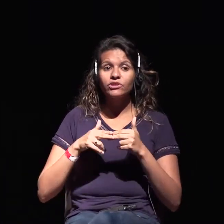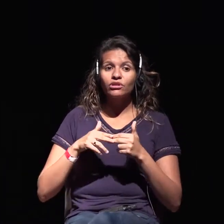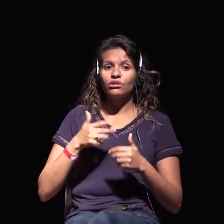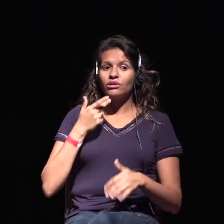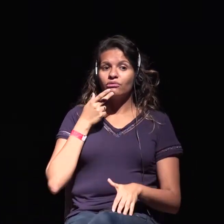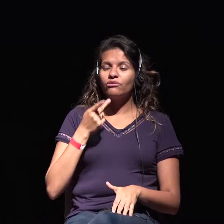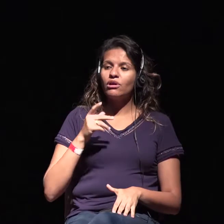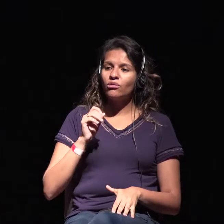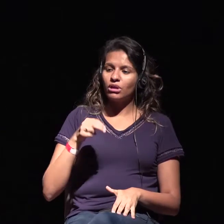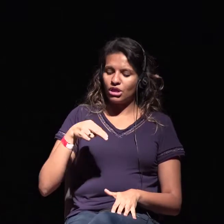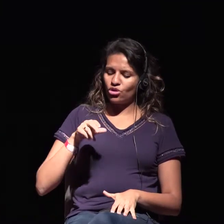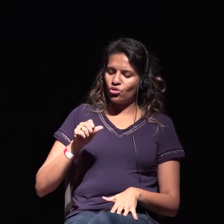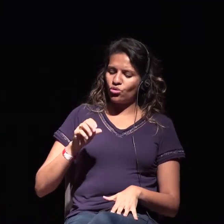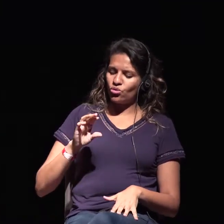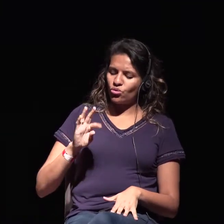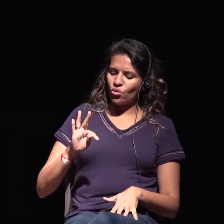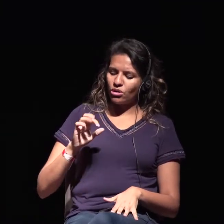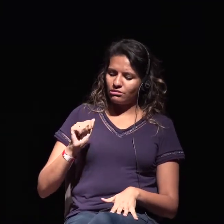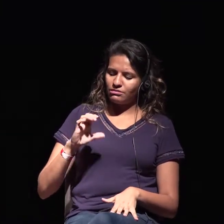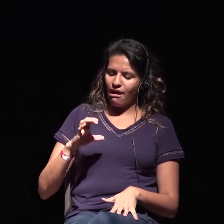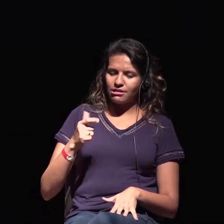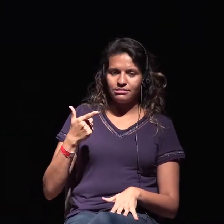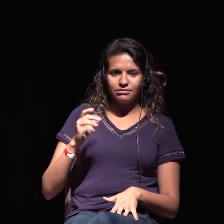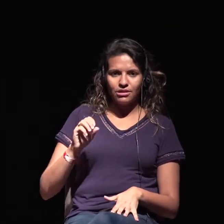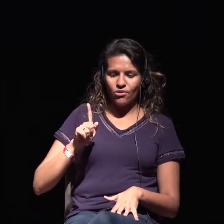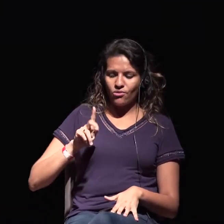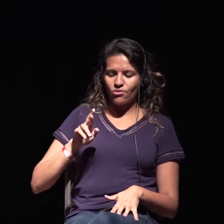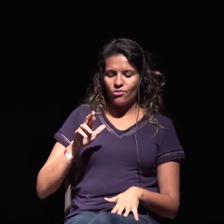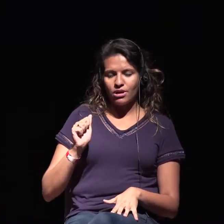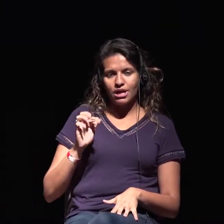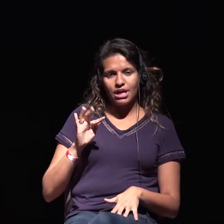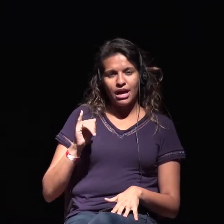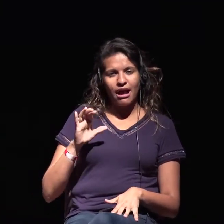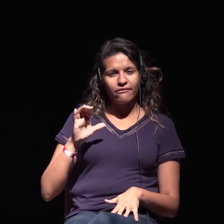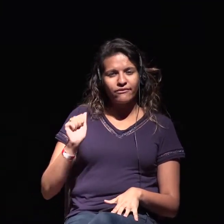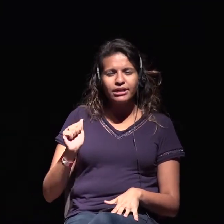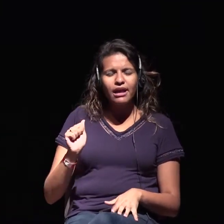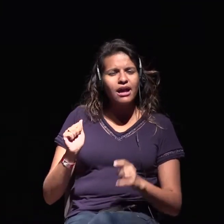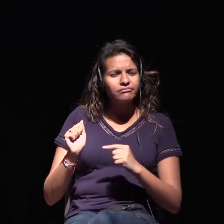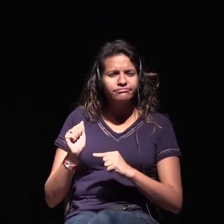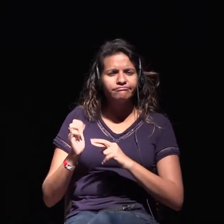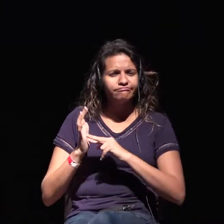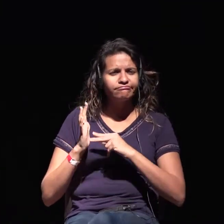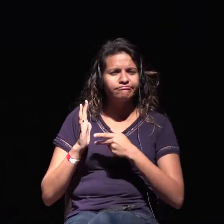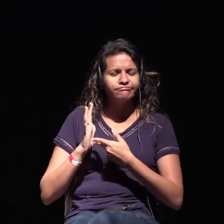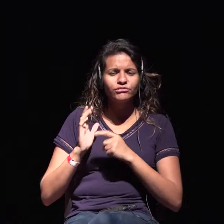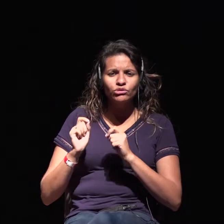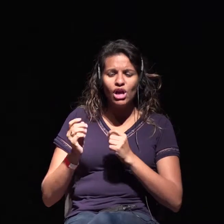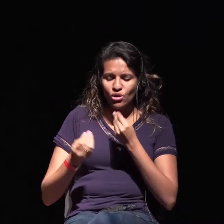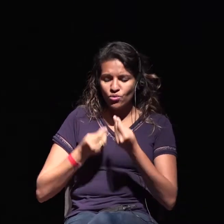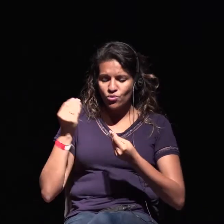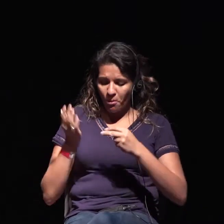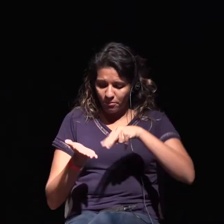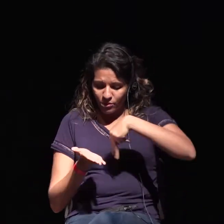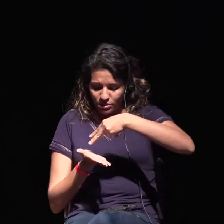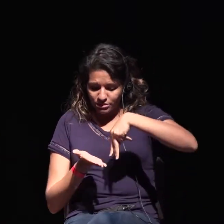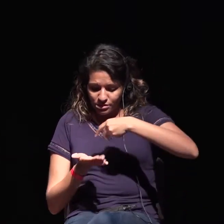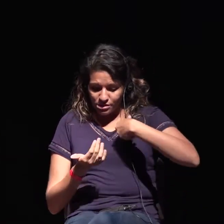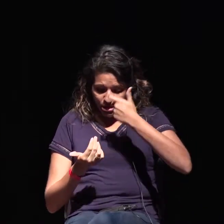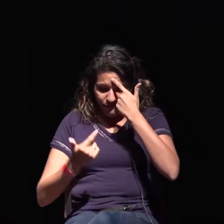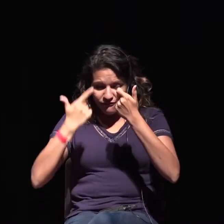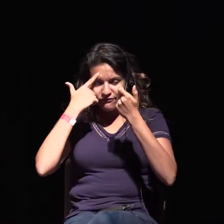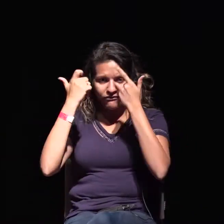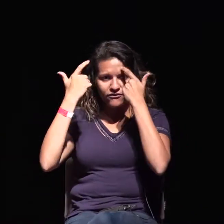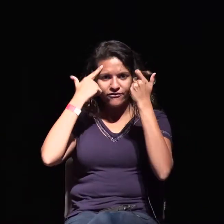way of inventing the dance. It is part of the conception of dance. Within the context of Dunn's workshop, Raynor tested out scores such